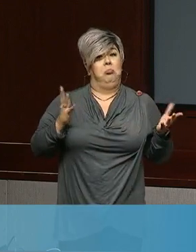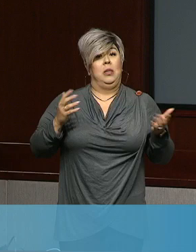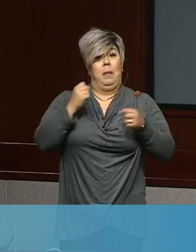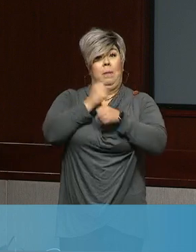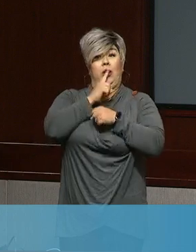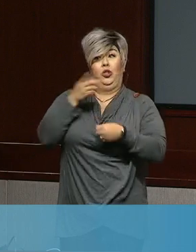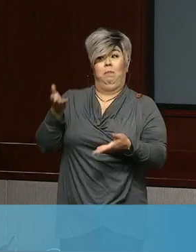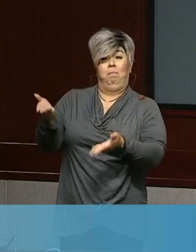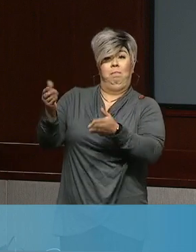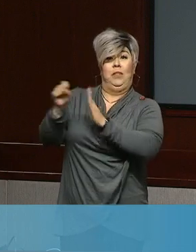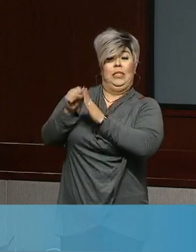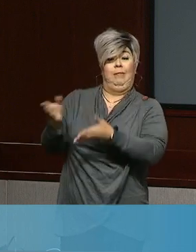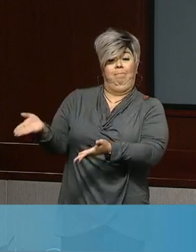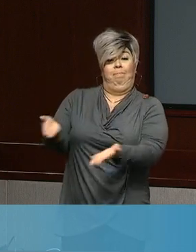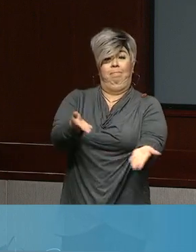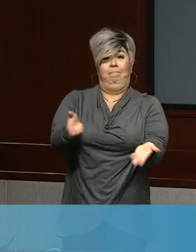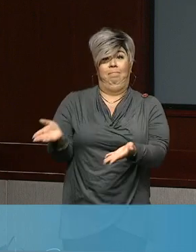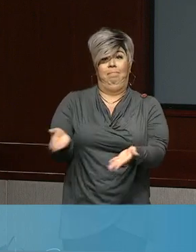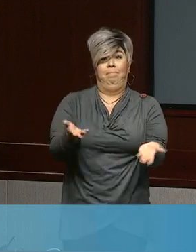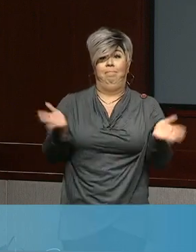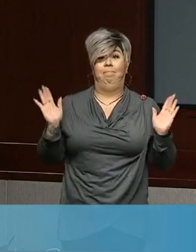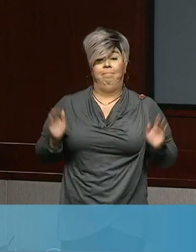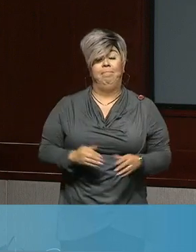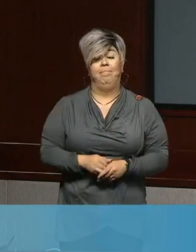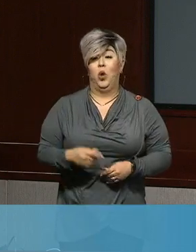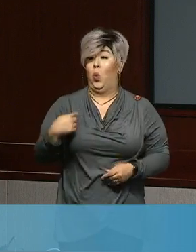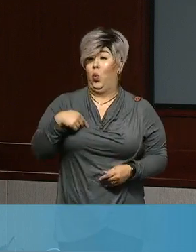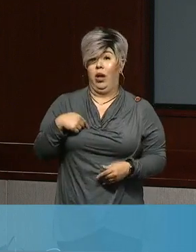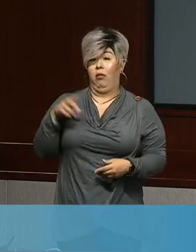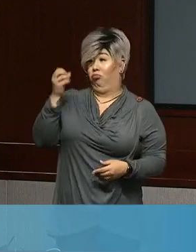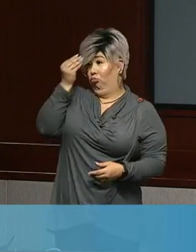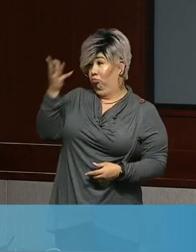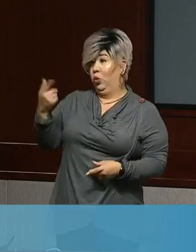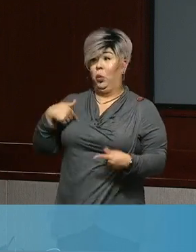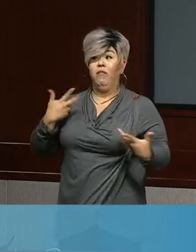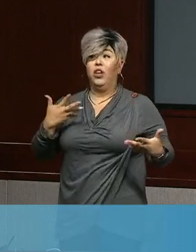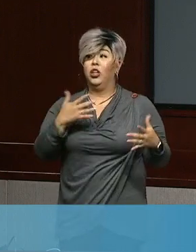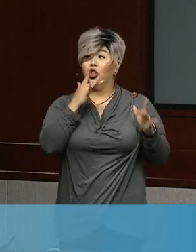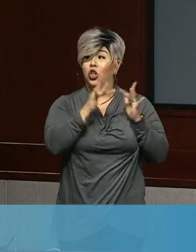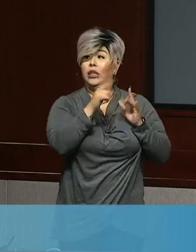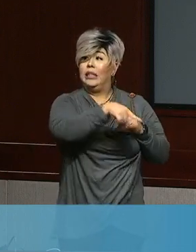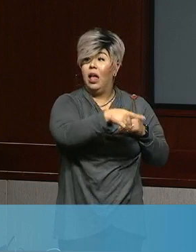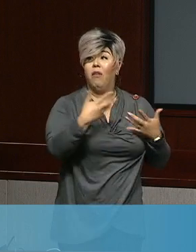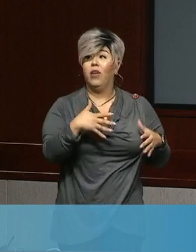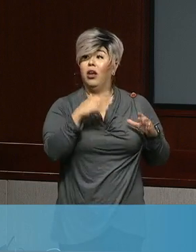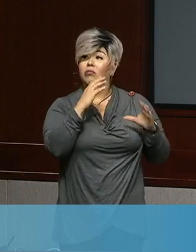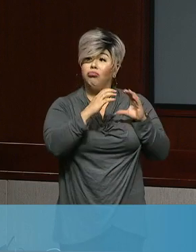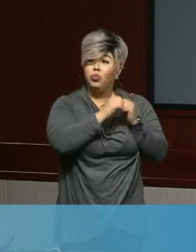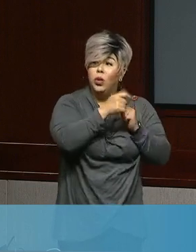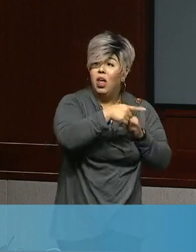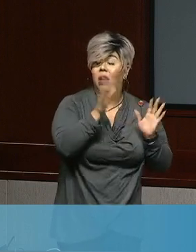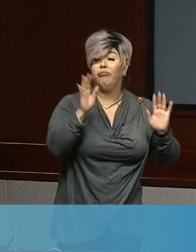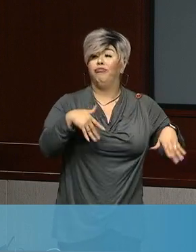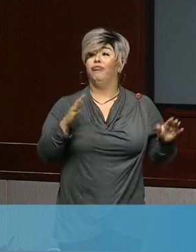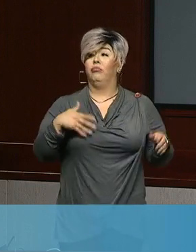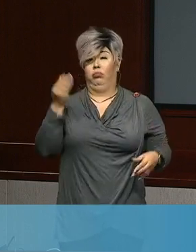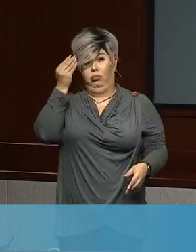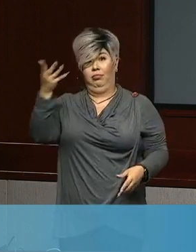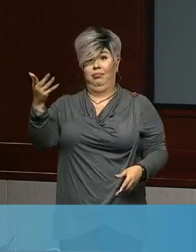state strike team understands that we have done all we can to communicate, and that they are made